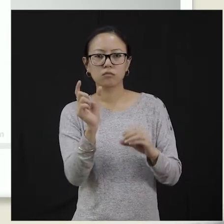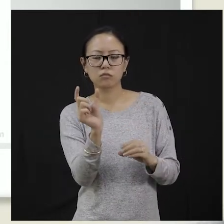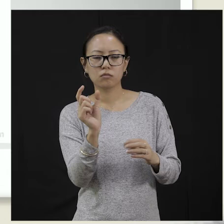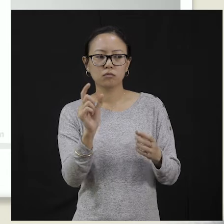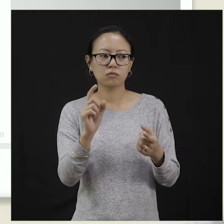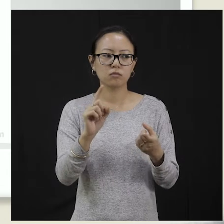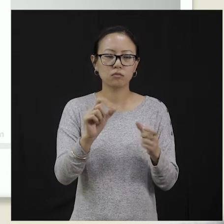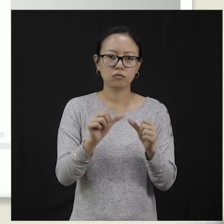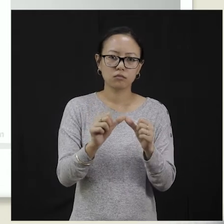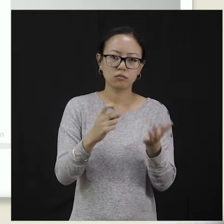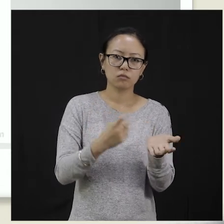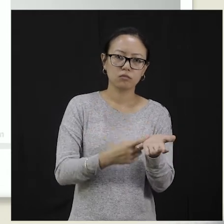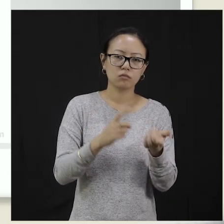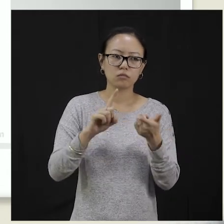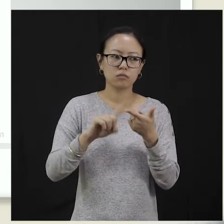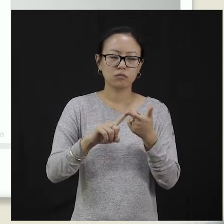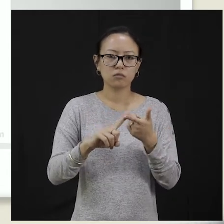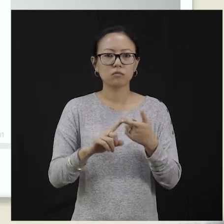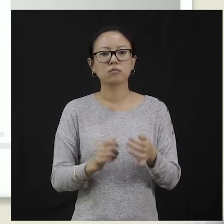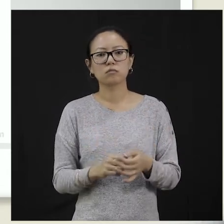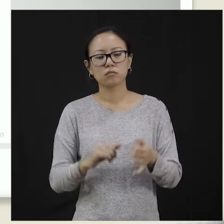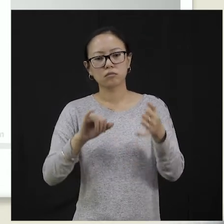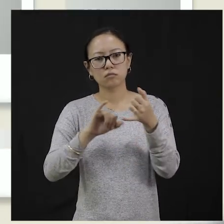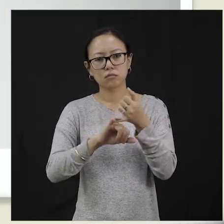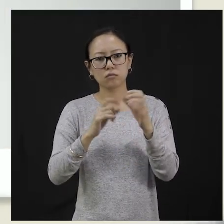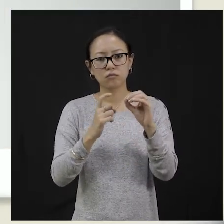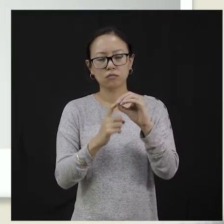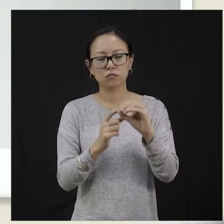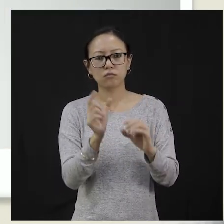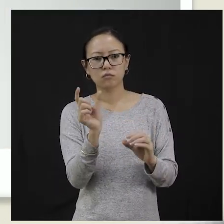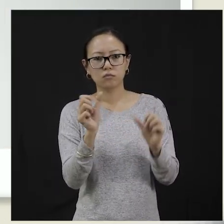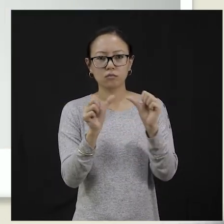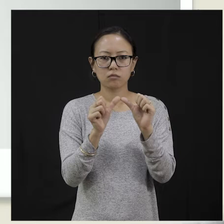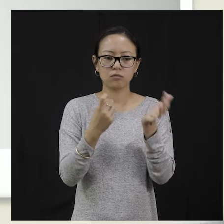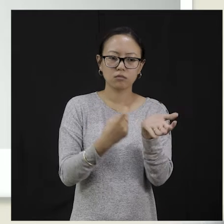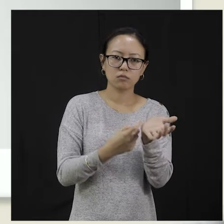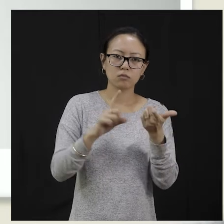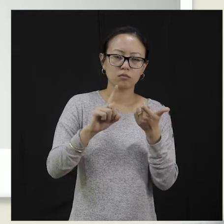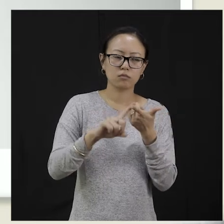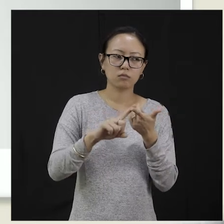U A R E, square. Then